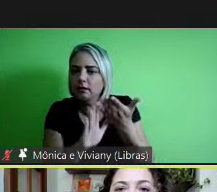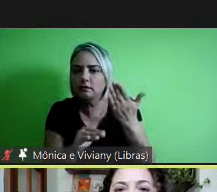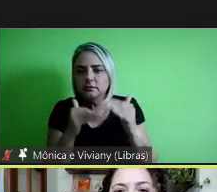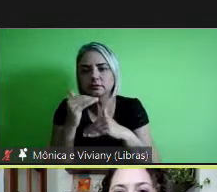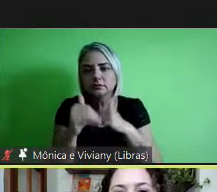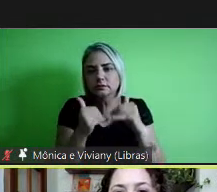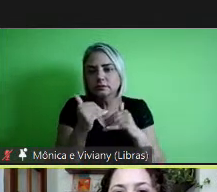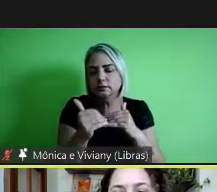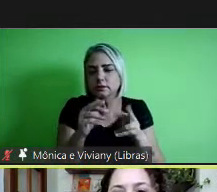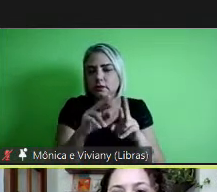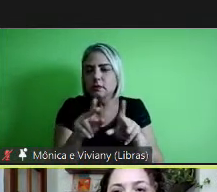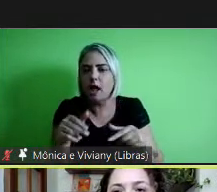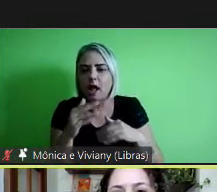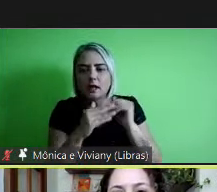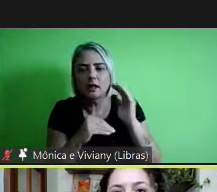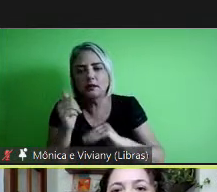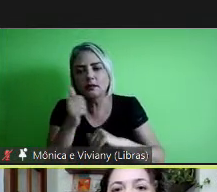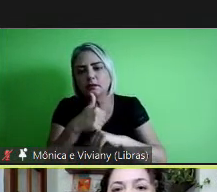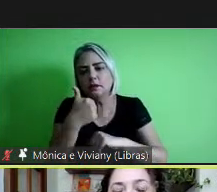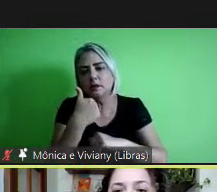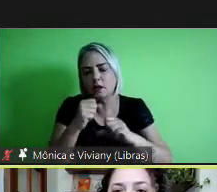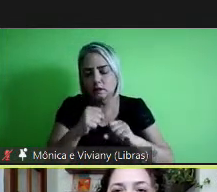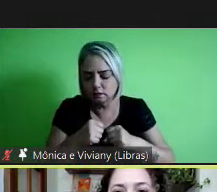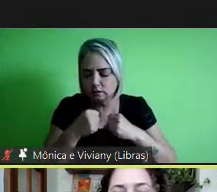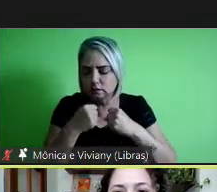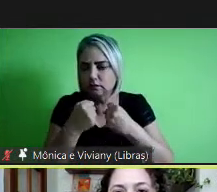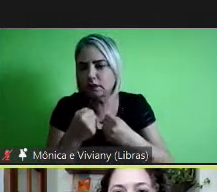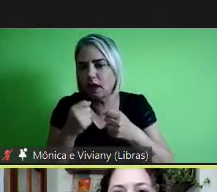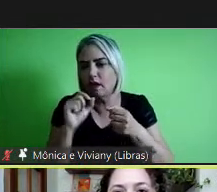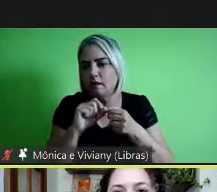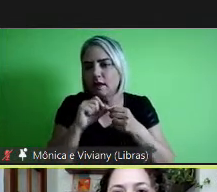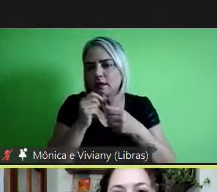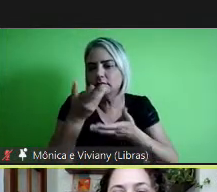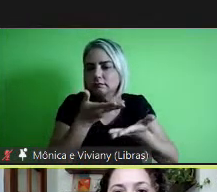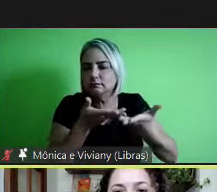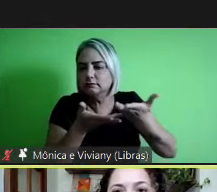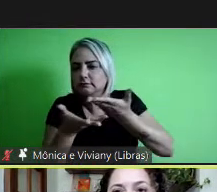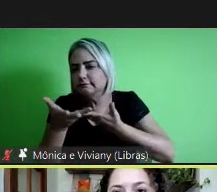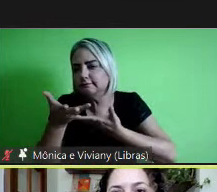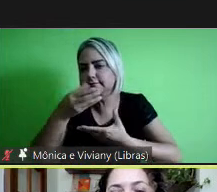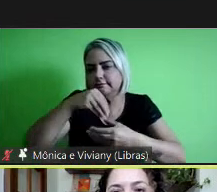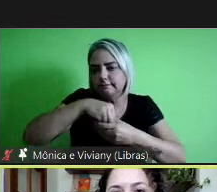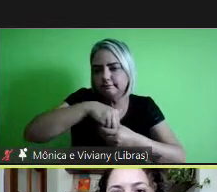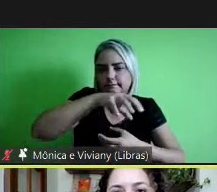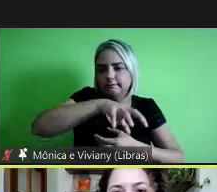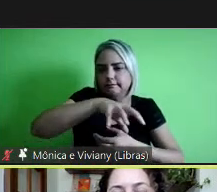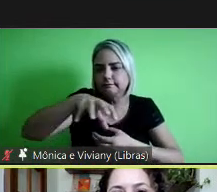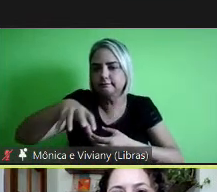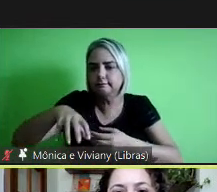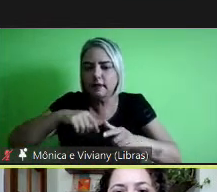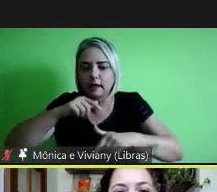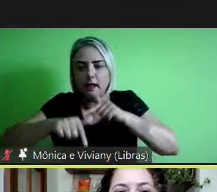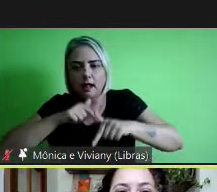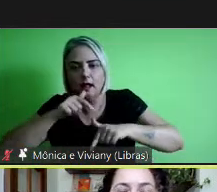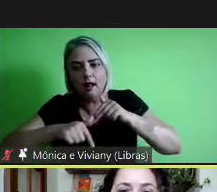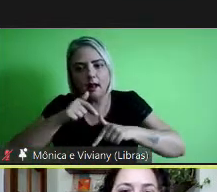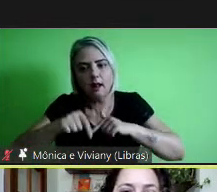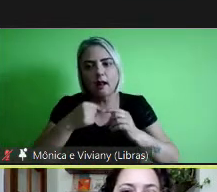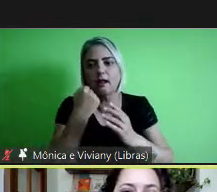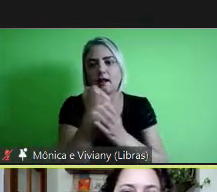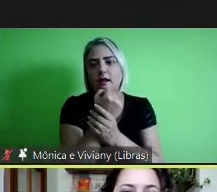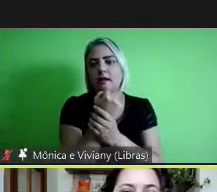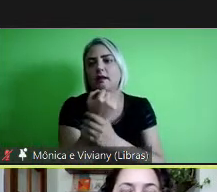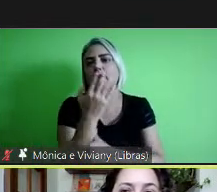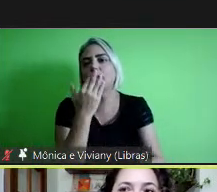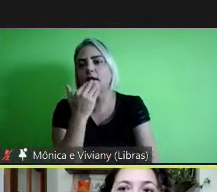of action that is developed by so many professionals that make an effort to have this articulation between